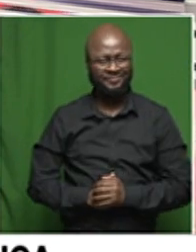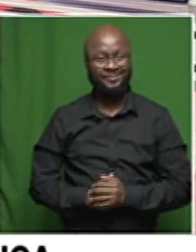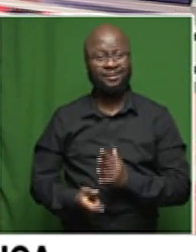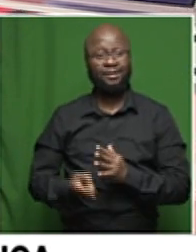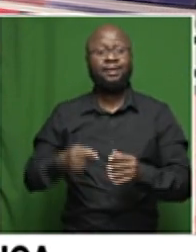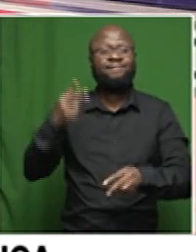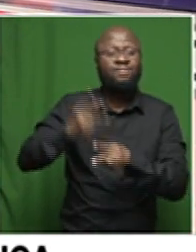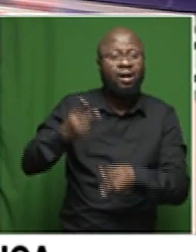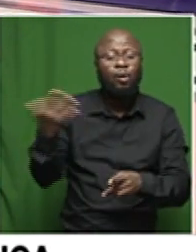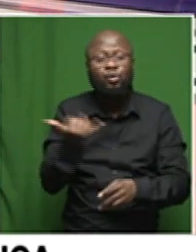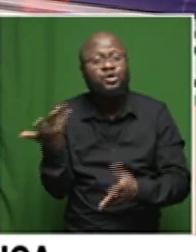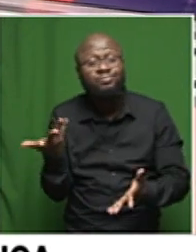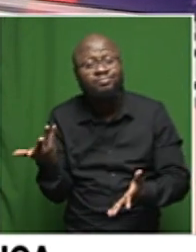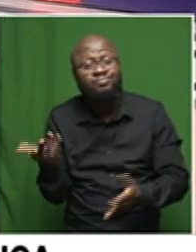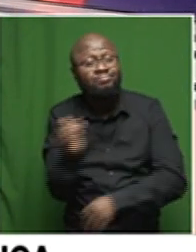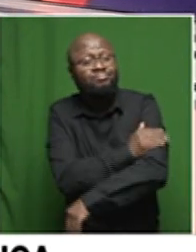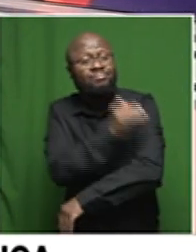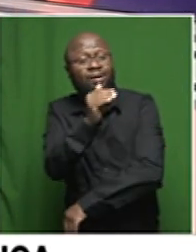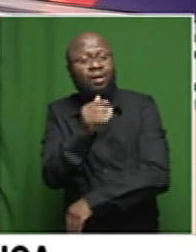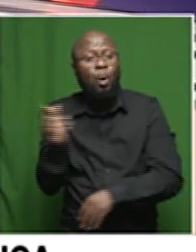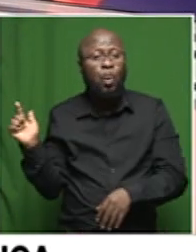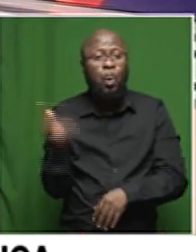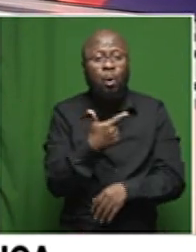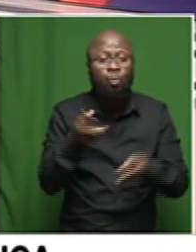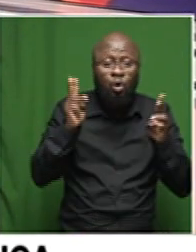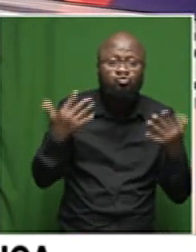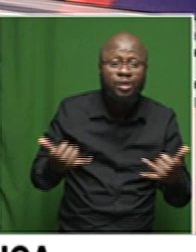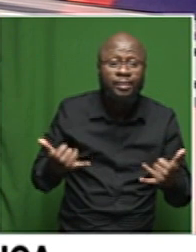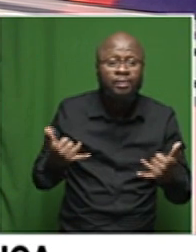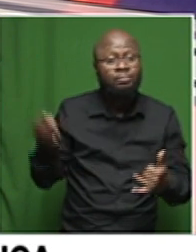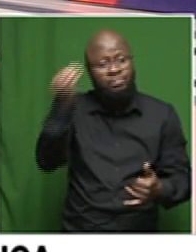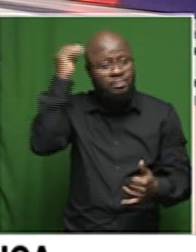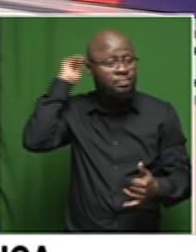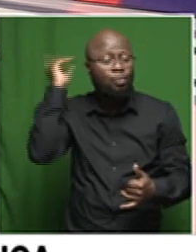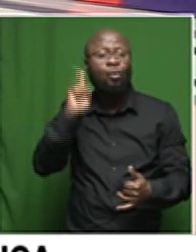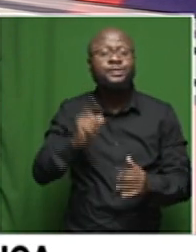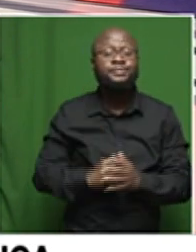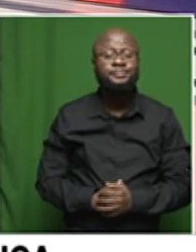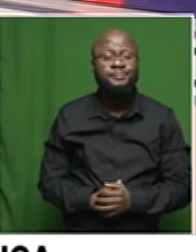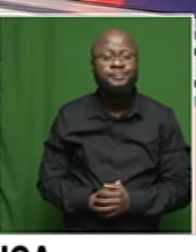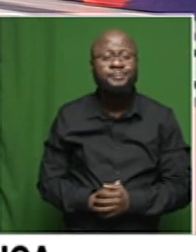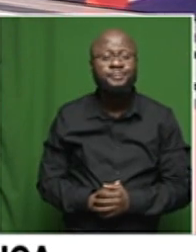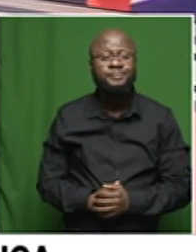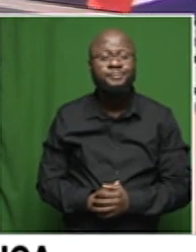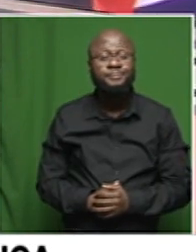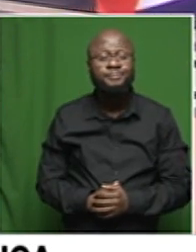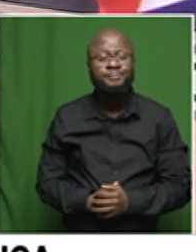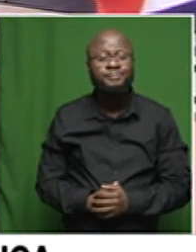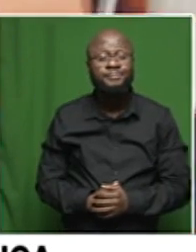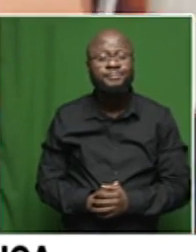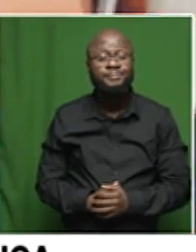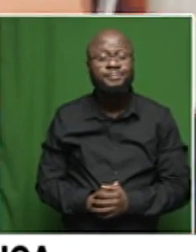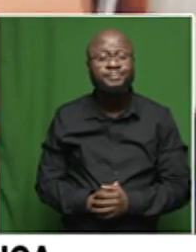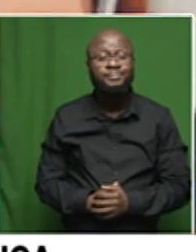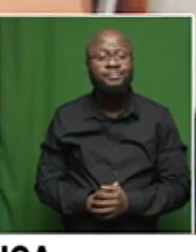respect to hypertension? What should everyone watching the show today take home with them? Take home is, I think,